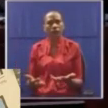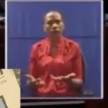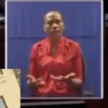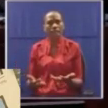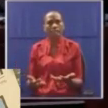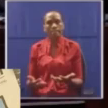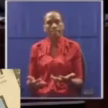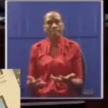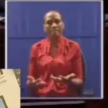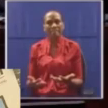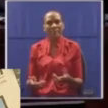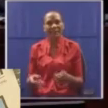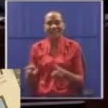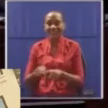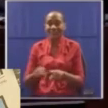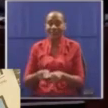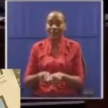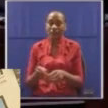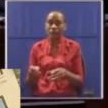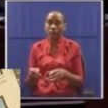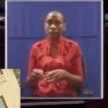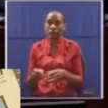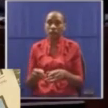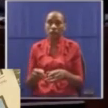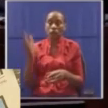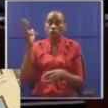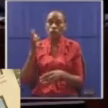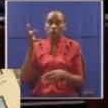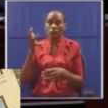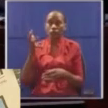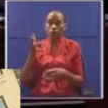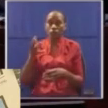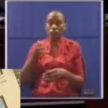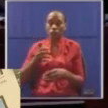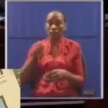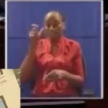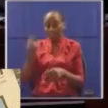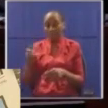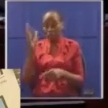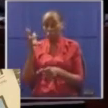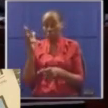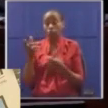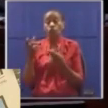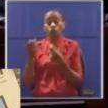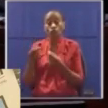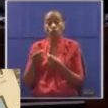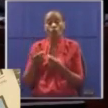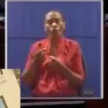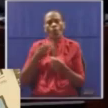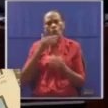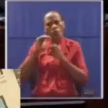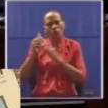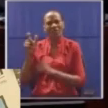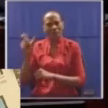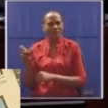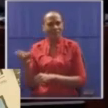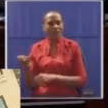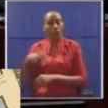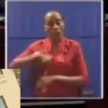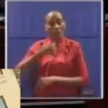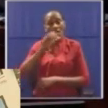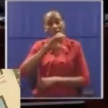hate speech. Offensive speech is protected by freedom of expression. Now, the ACDP fully appreciates that there